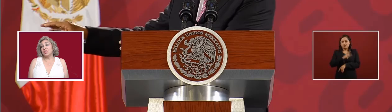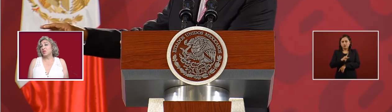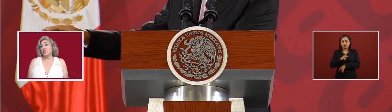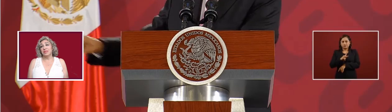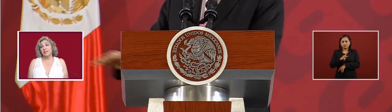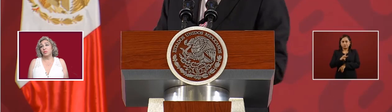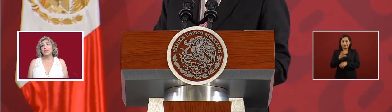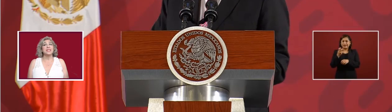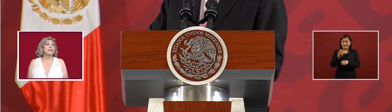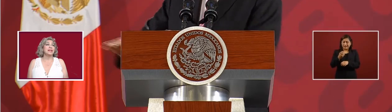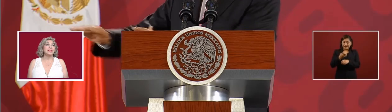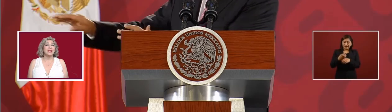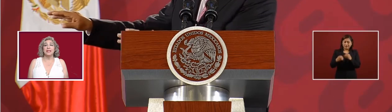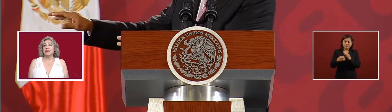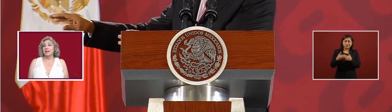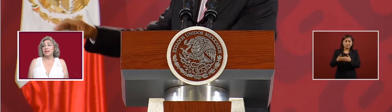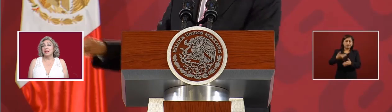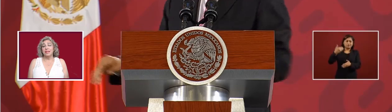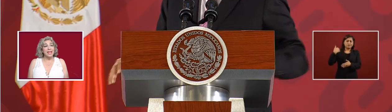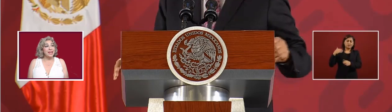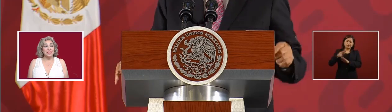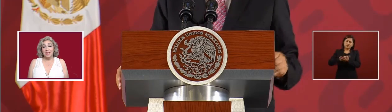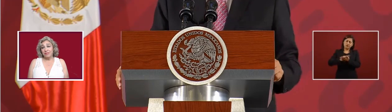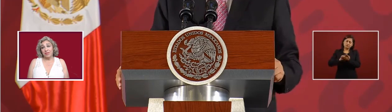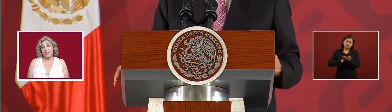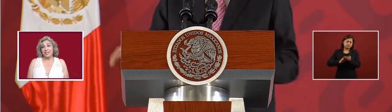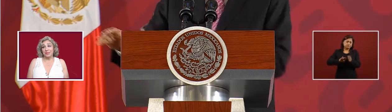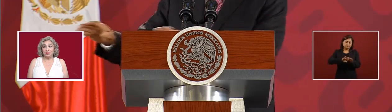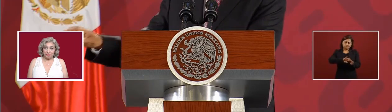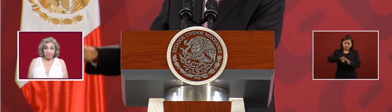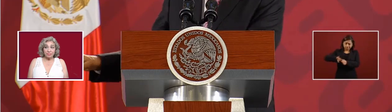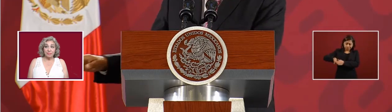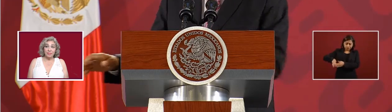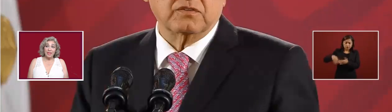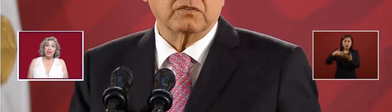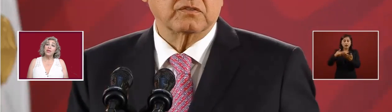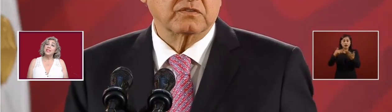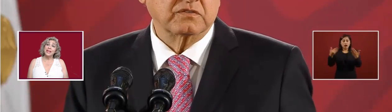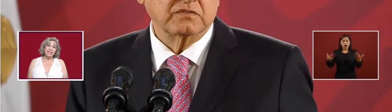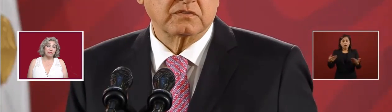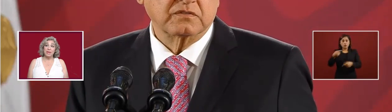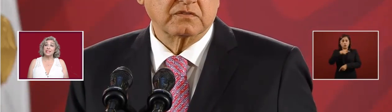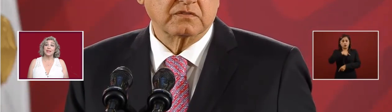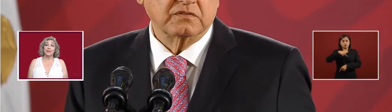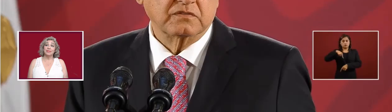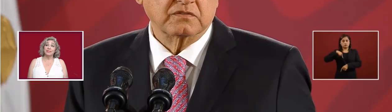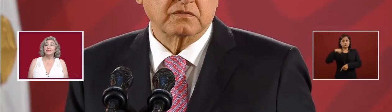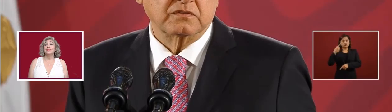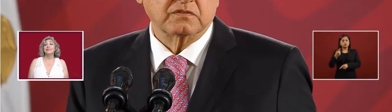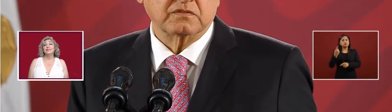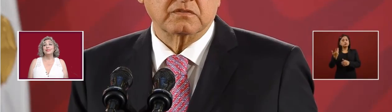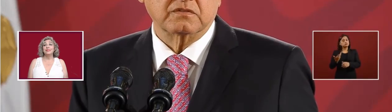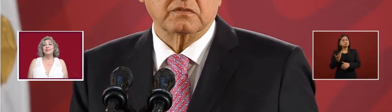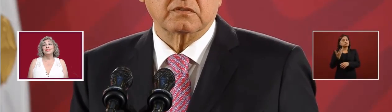So no. We set that aside. That is not for us. Or in the case of Mexico.